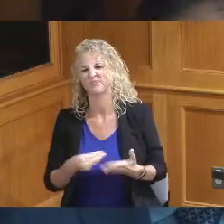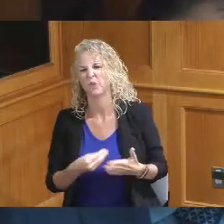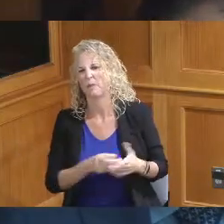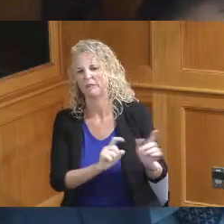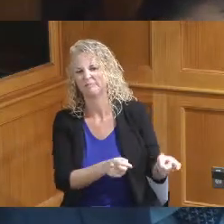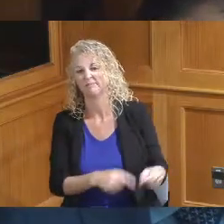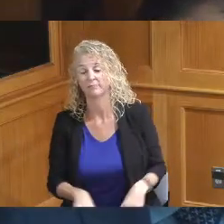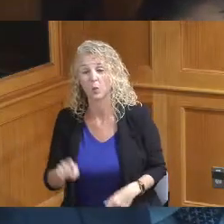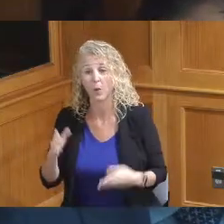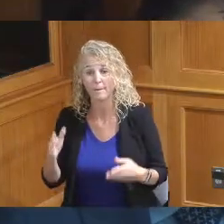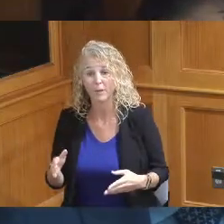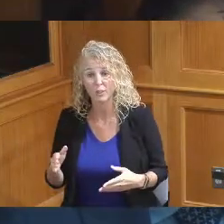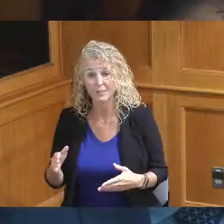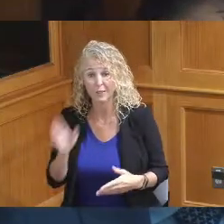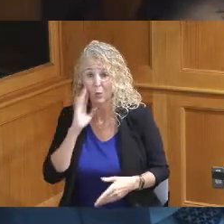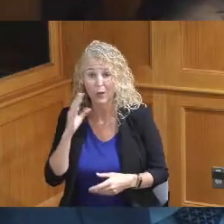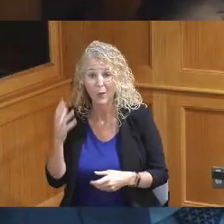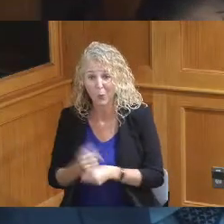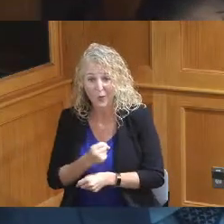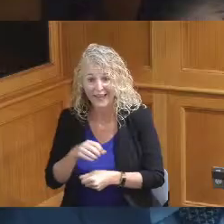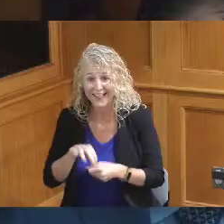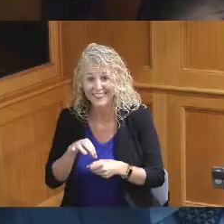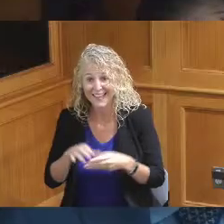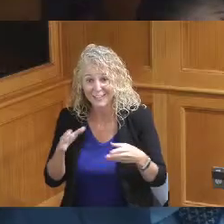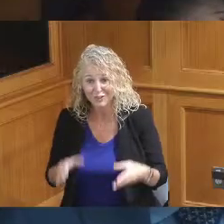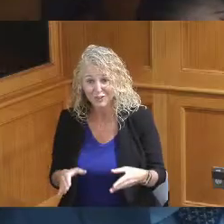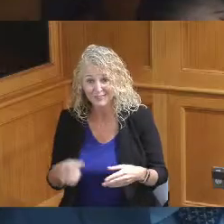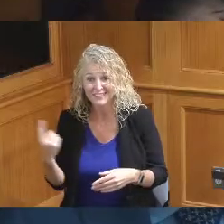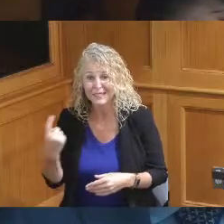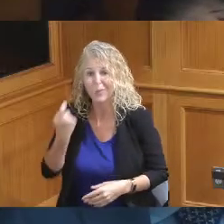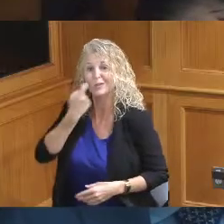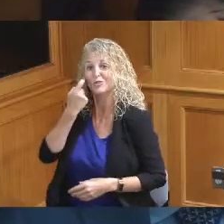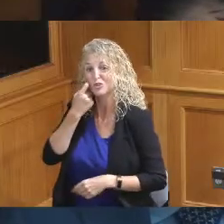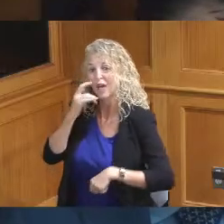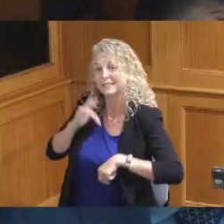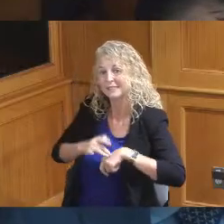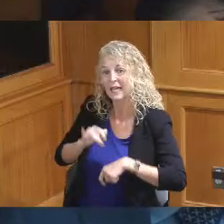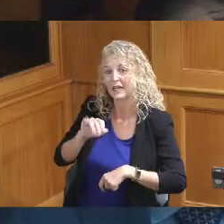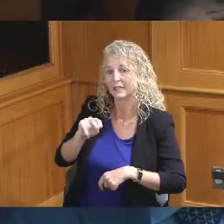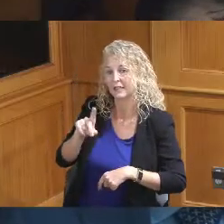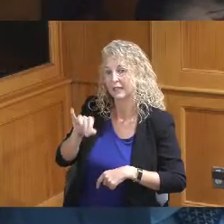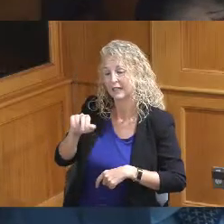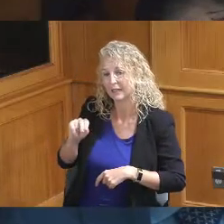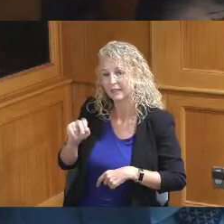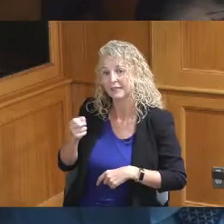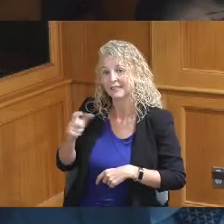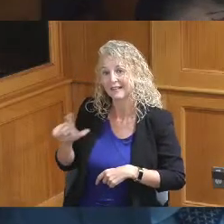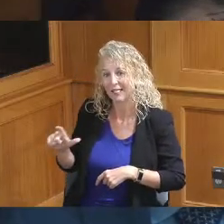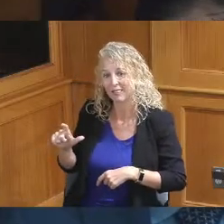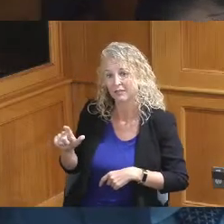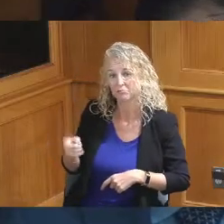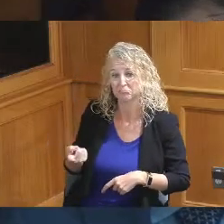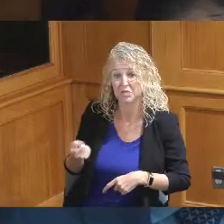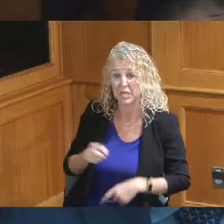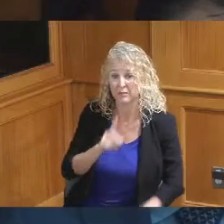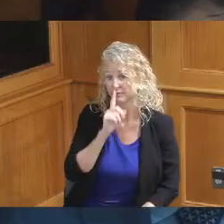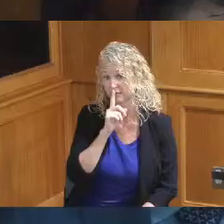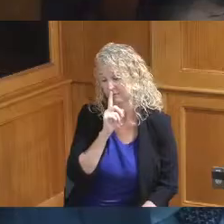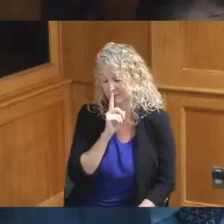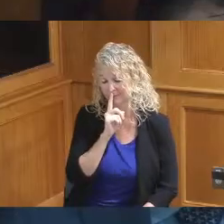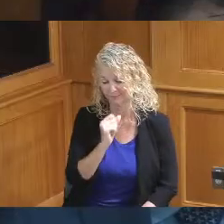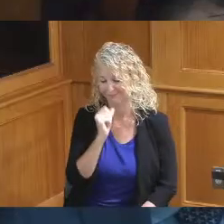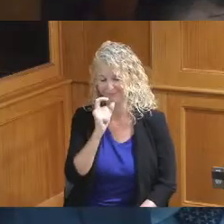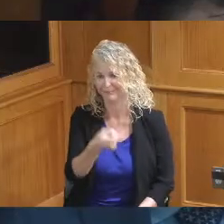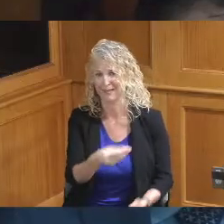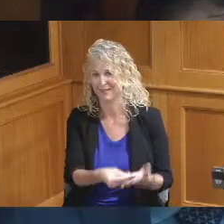and one of them gonna win. One of them was just in town in Indian Hill having a press fundraiser. And he was on record saying he wouldn't